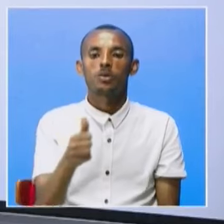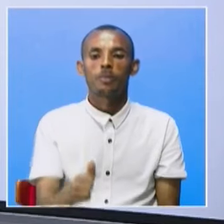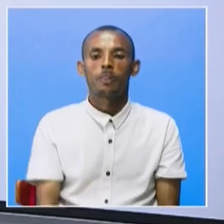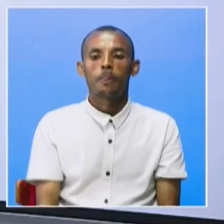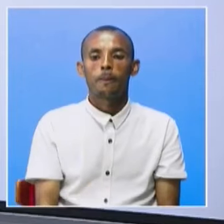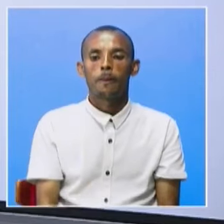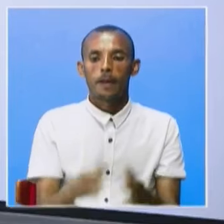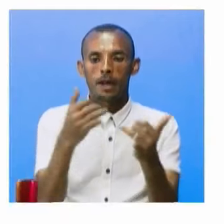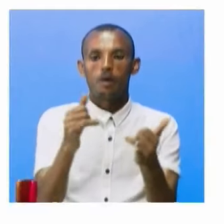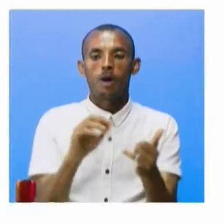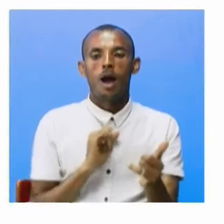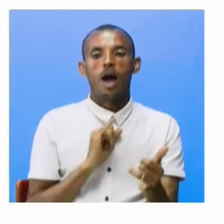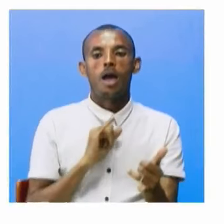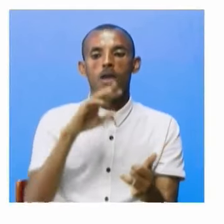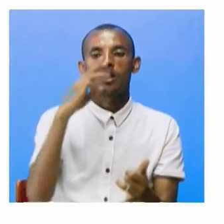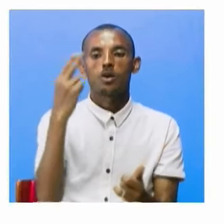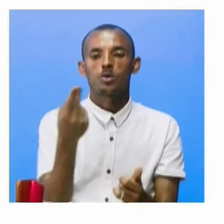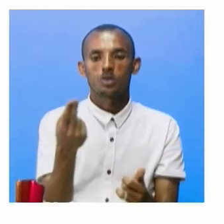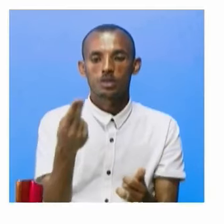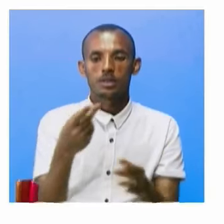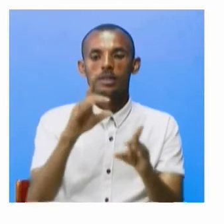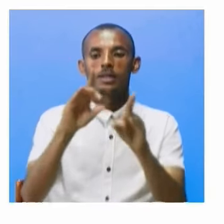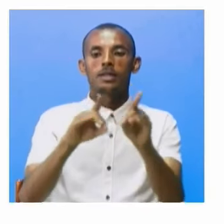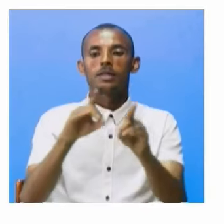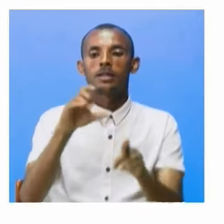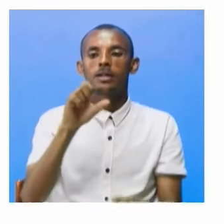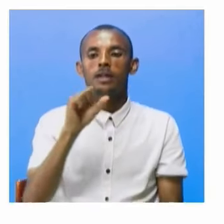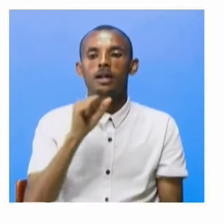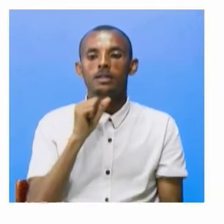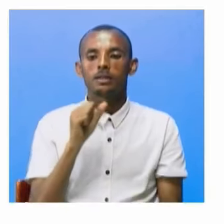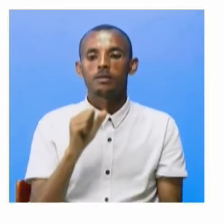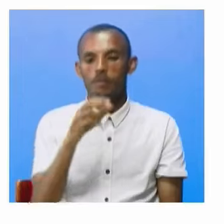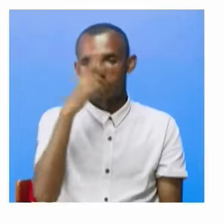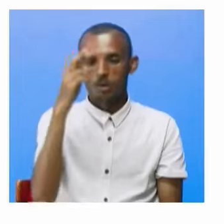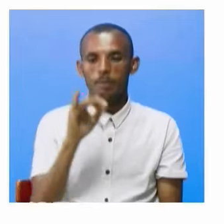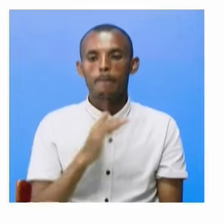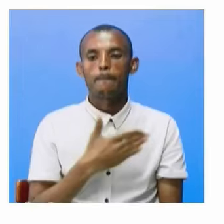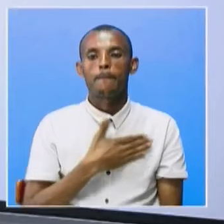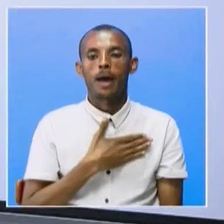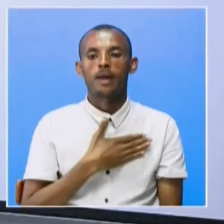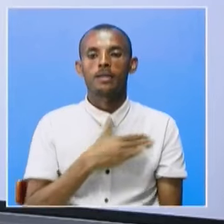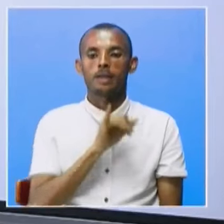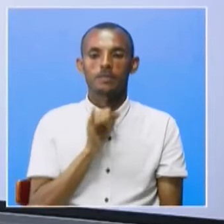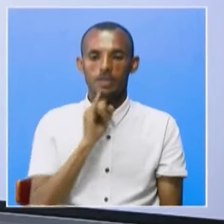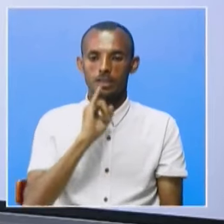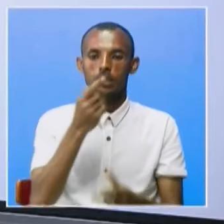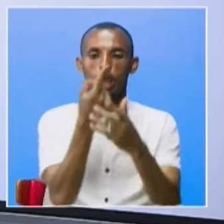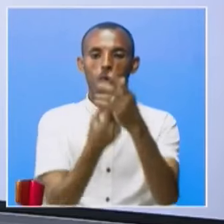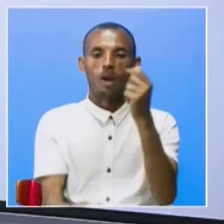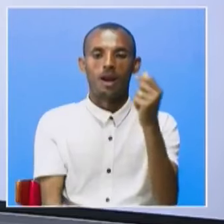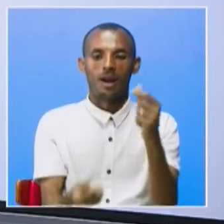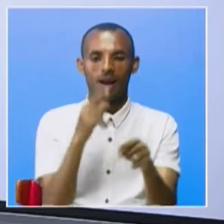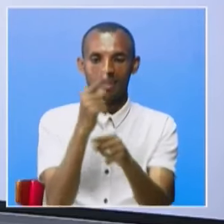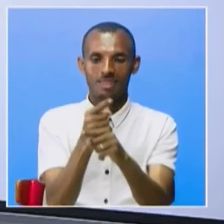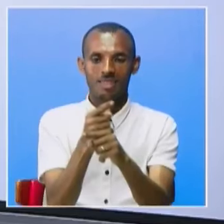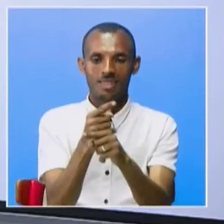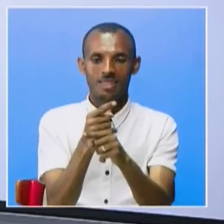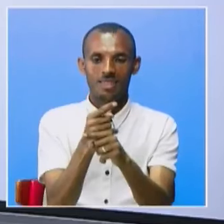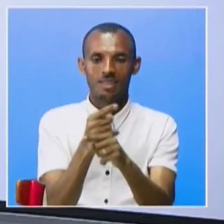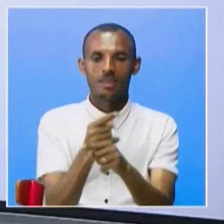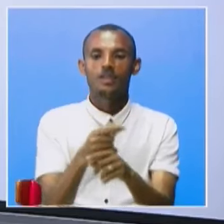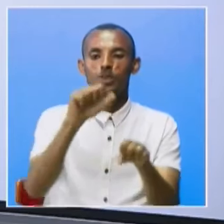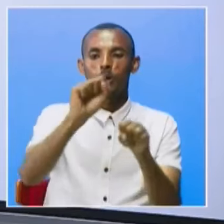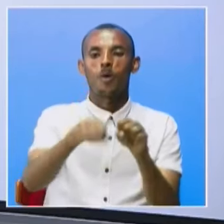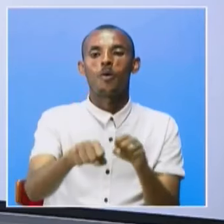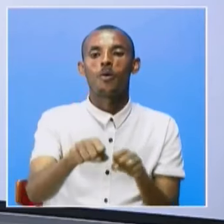Now, I used does because my subject is singular. Right?